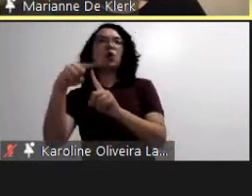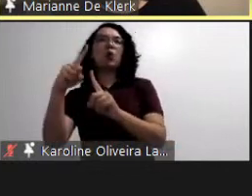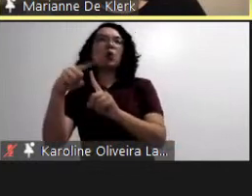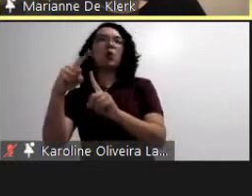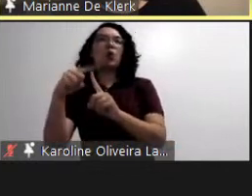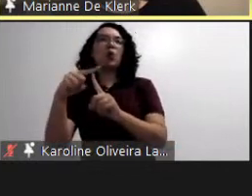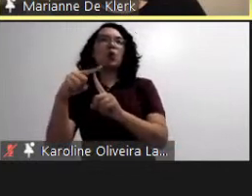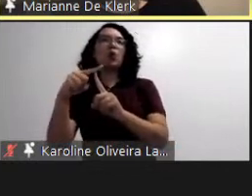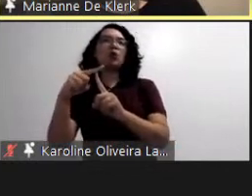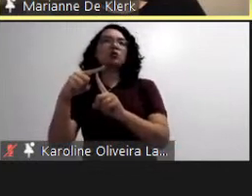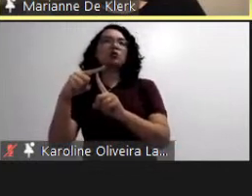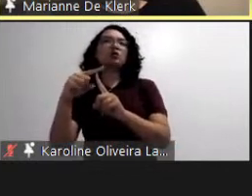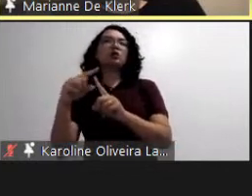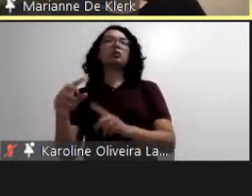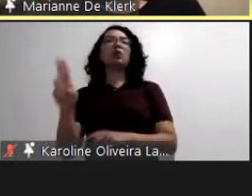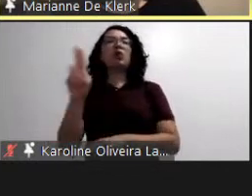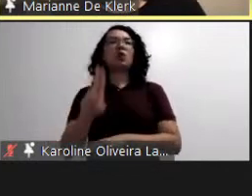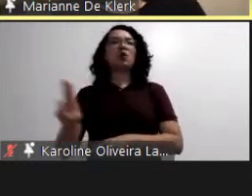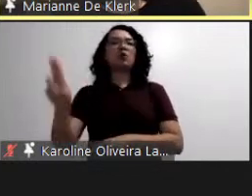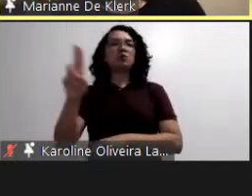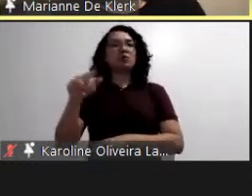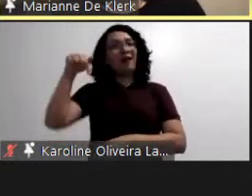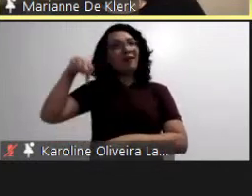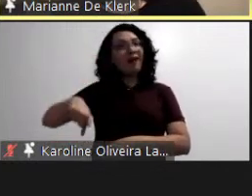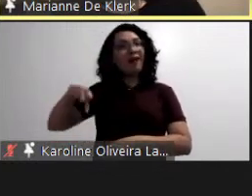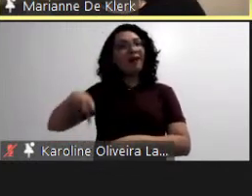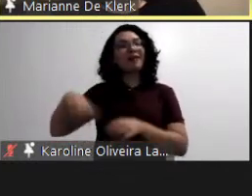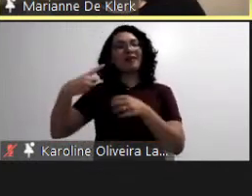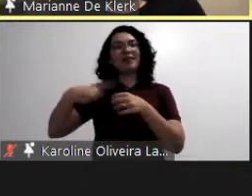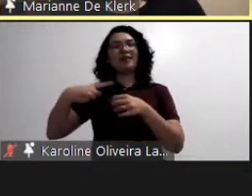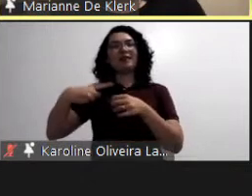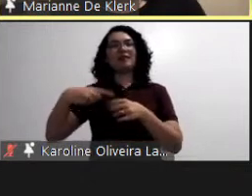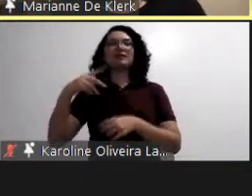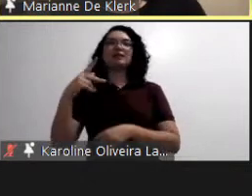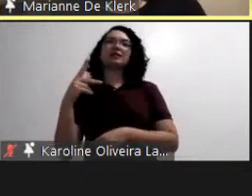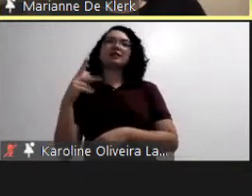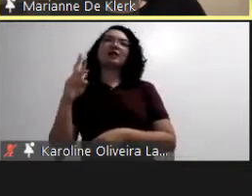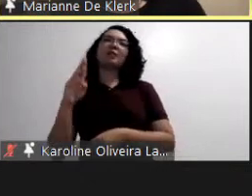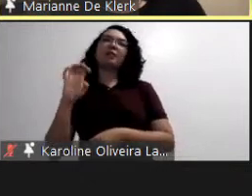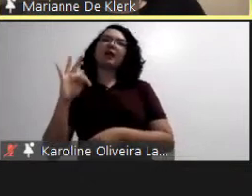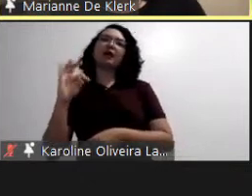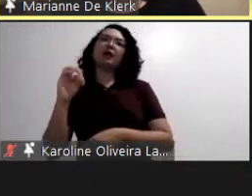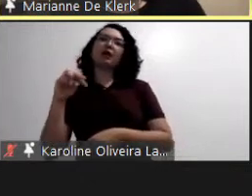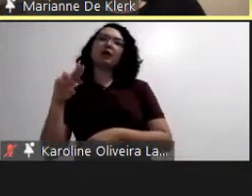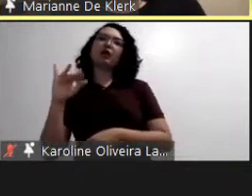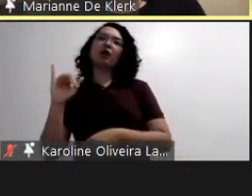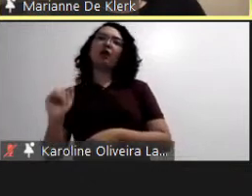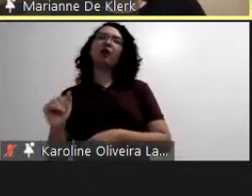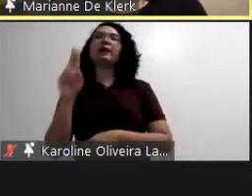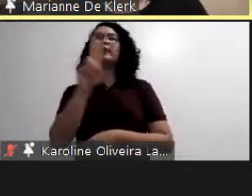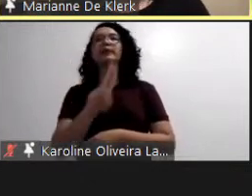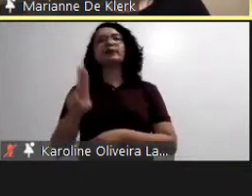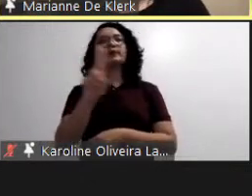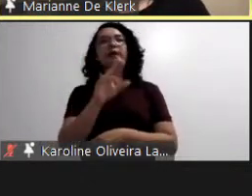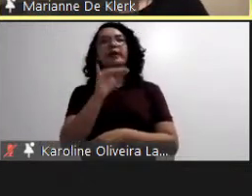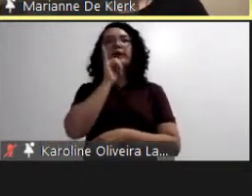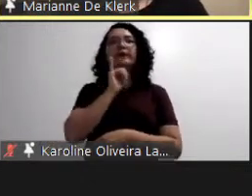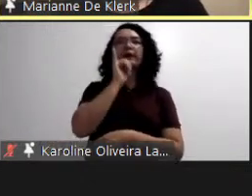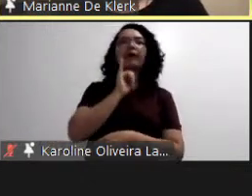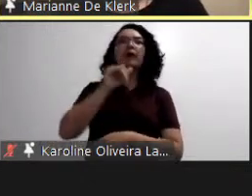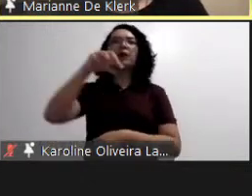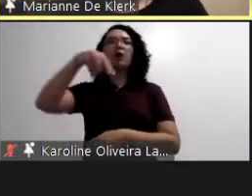wonderful mosaic murals, the entrances, of course, influenced by the Portuguese tiled murals at the Ministry